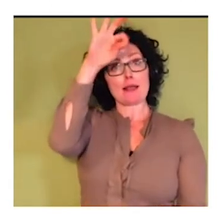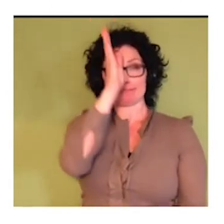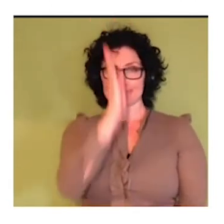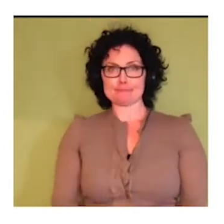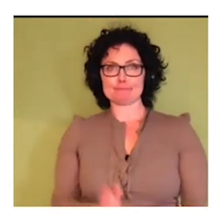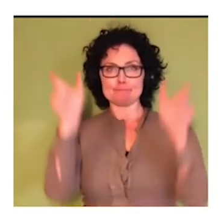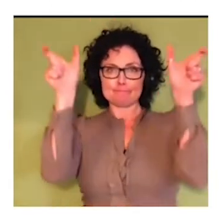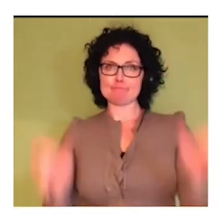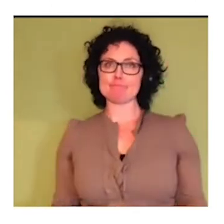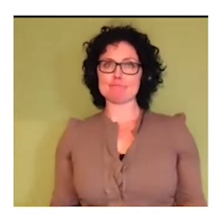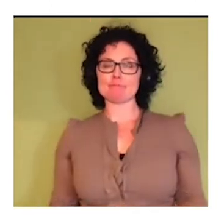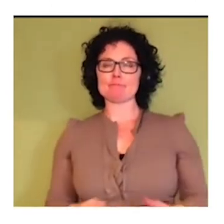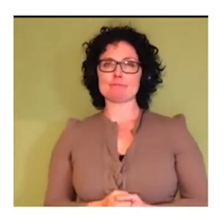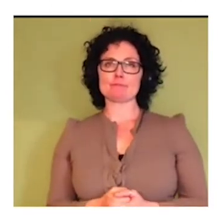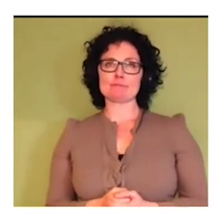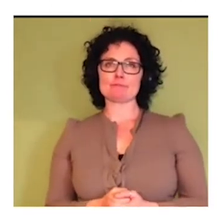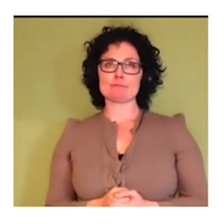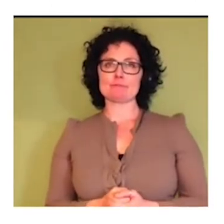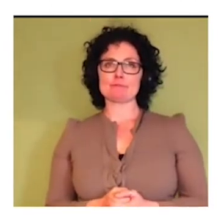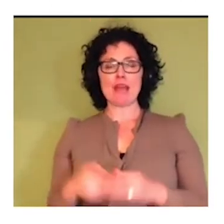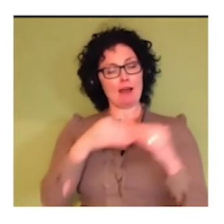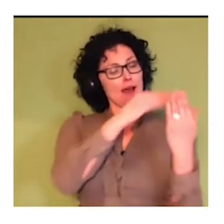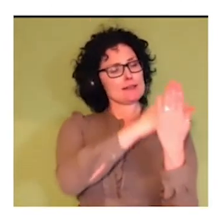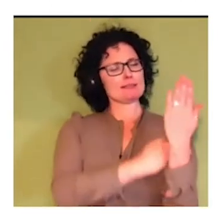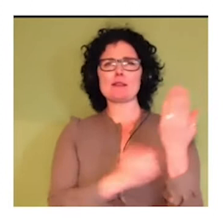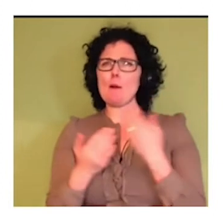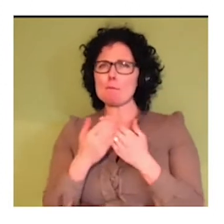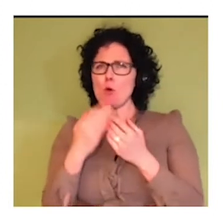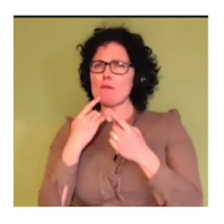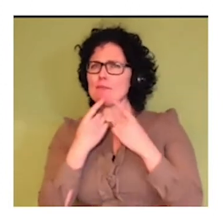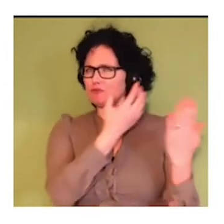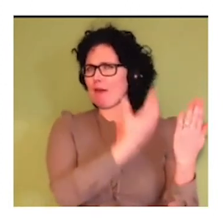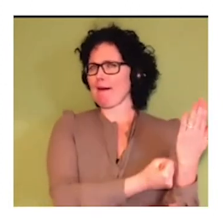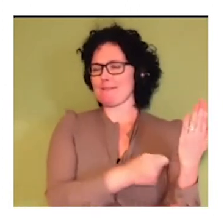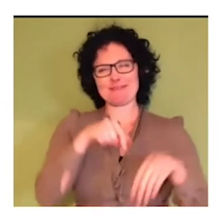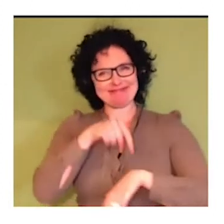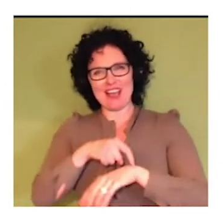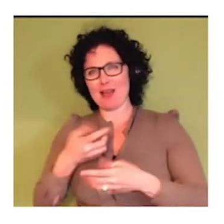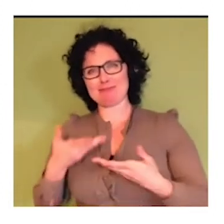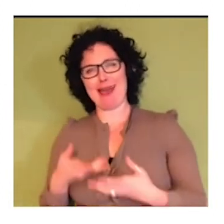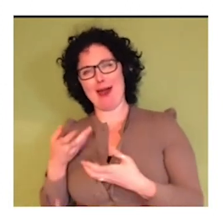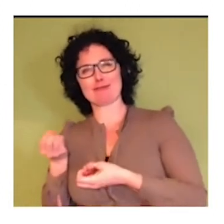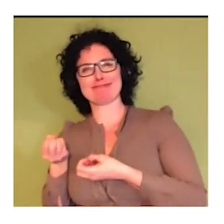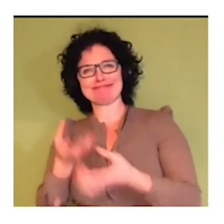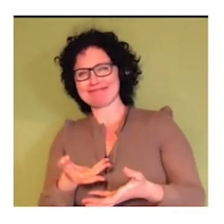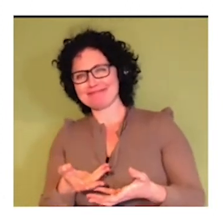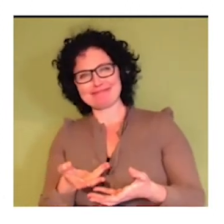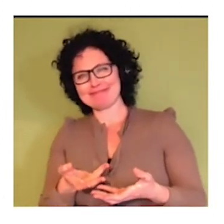And the guidance does give you a bit more information that we haven't got time to look at here as to why those things